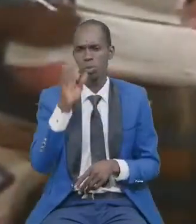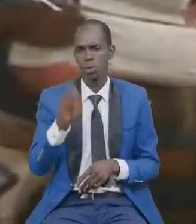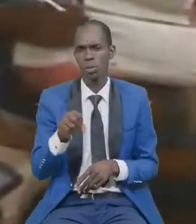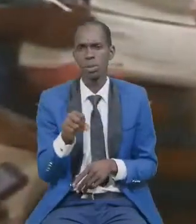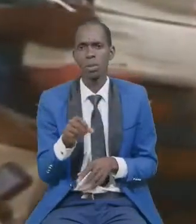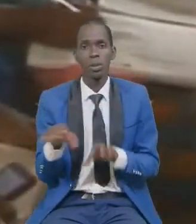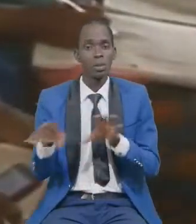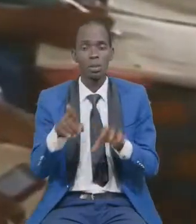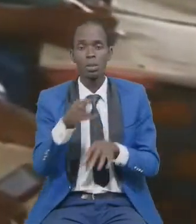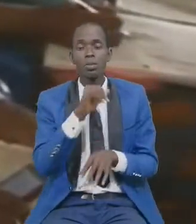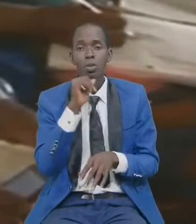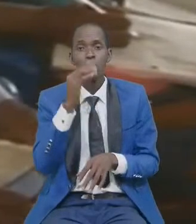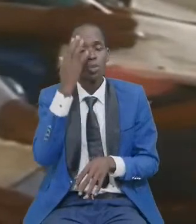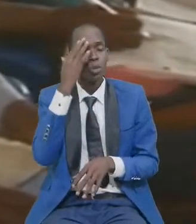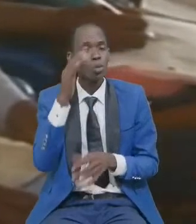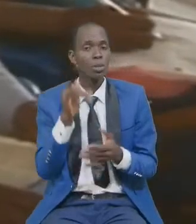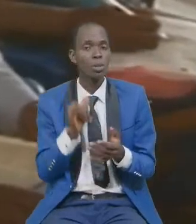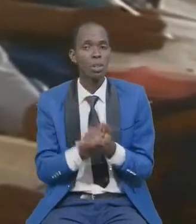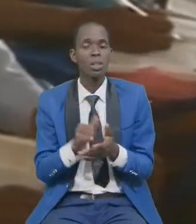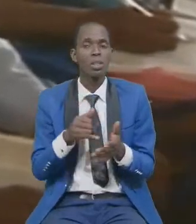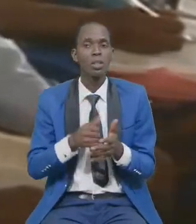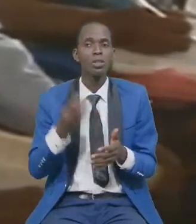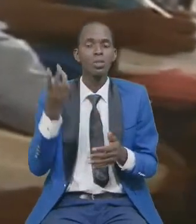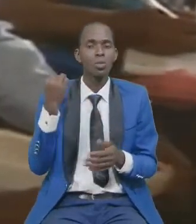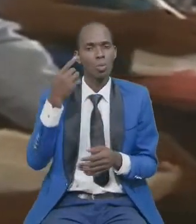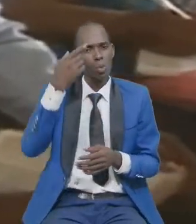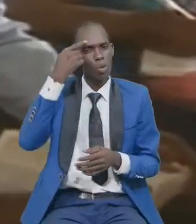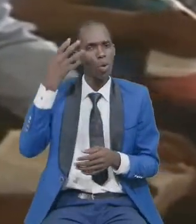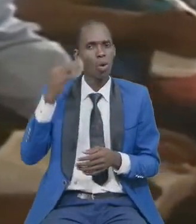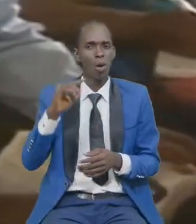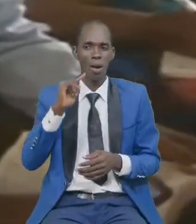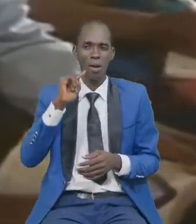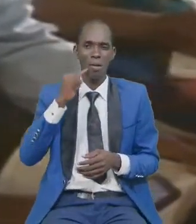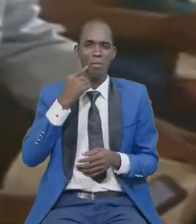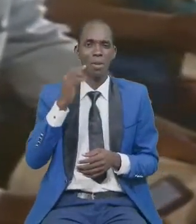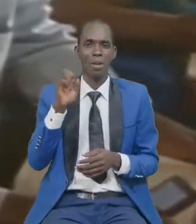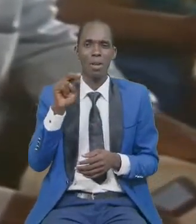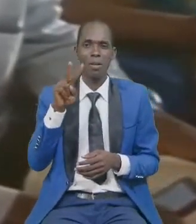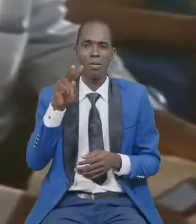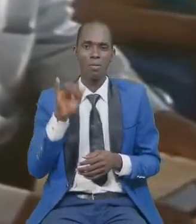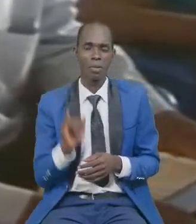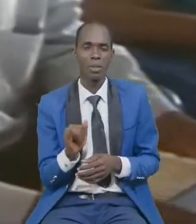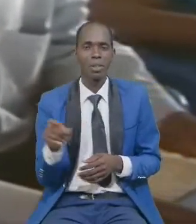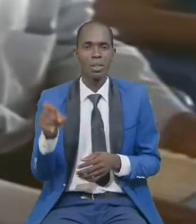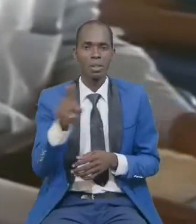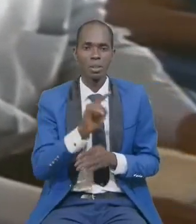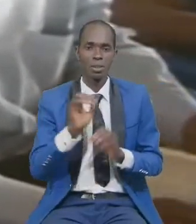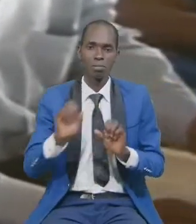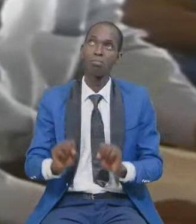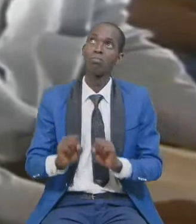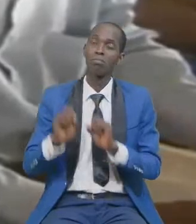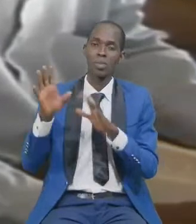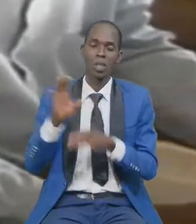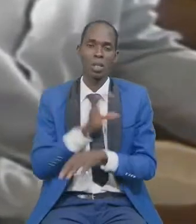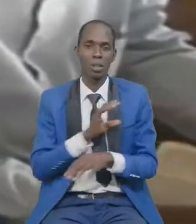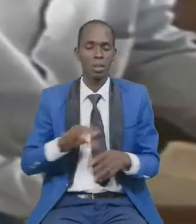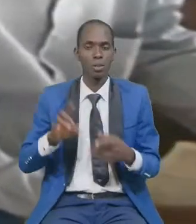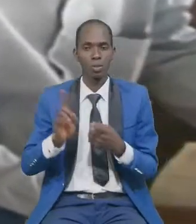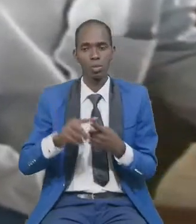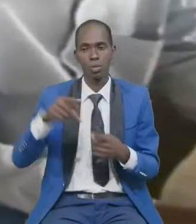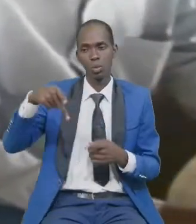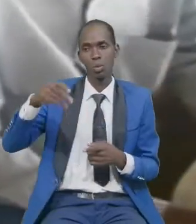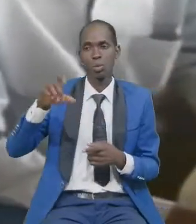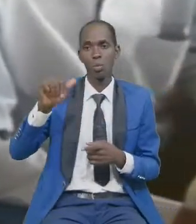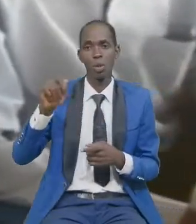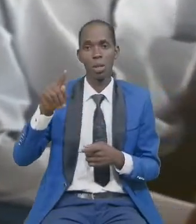know that it was for envy they delivered him unto Pilate? Yes, they knew. Didn't they